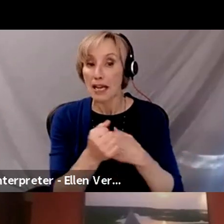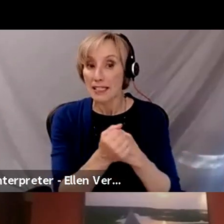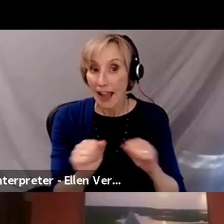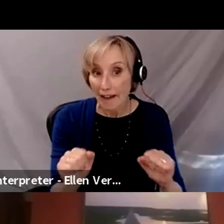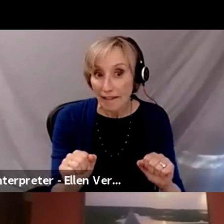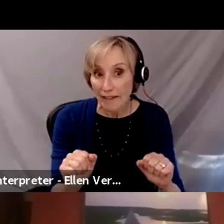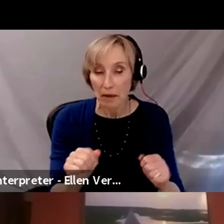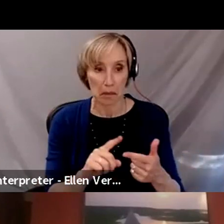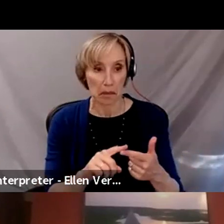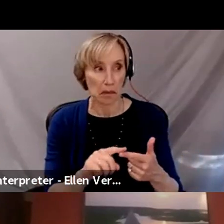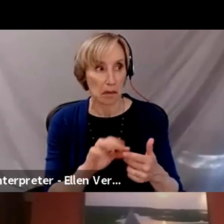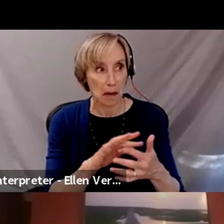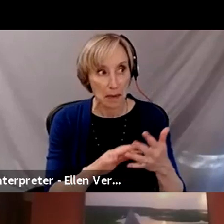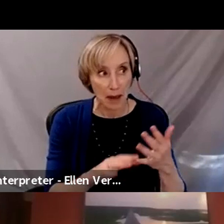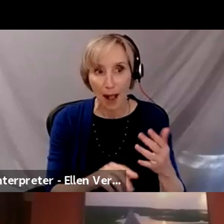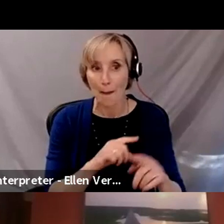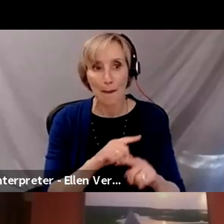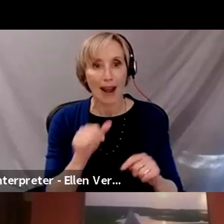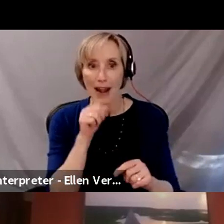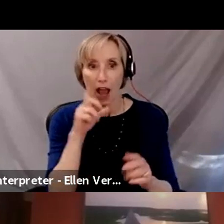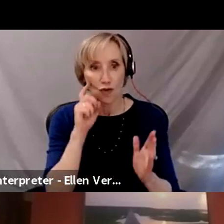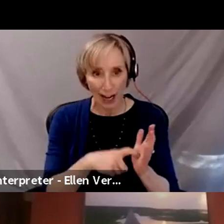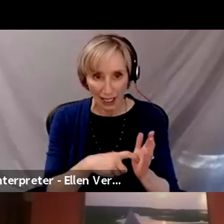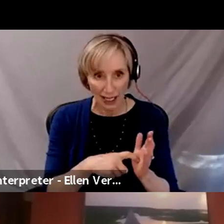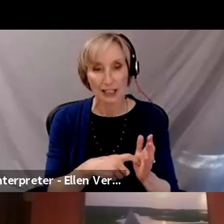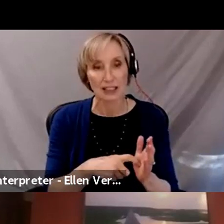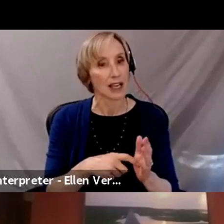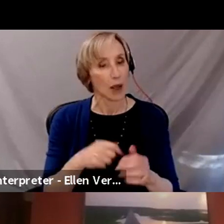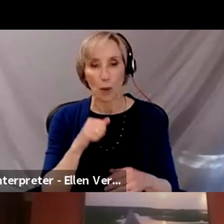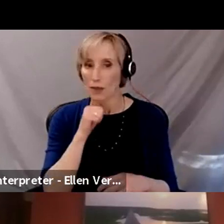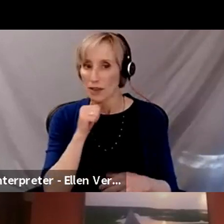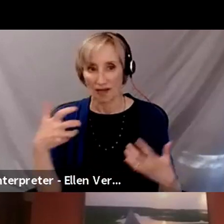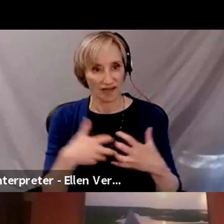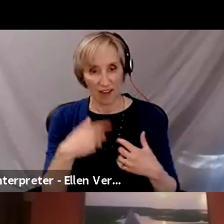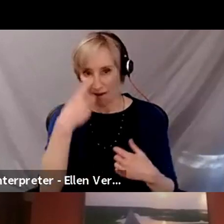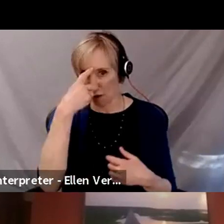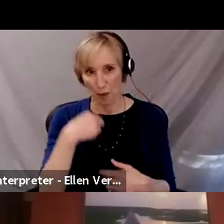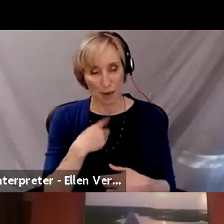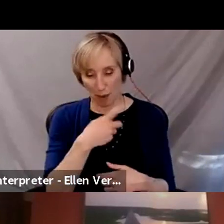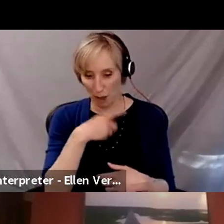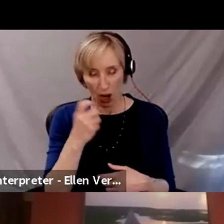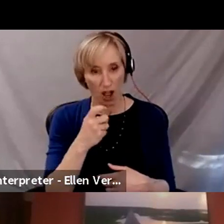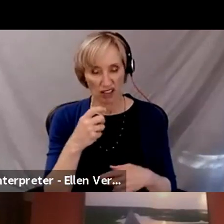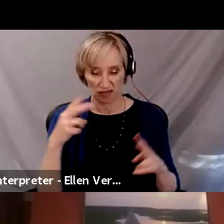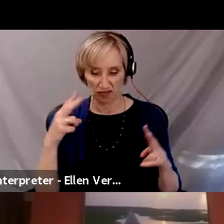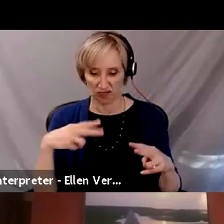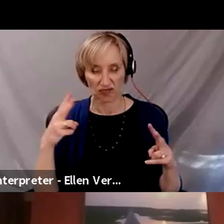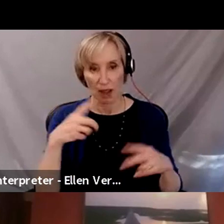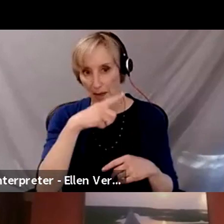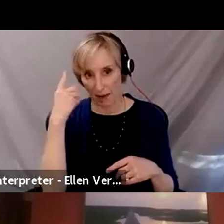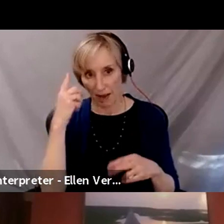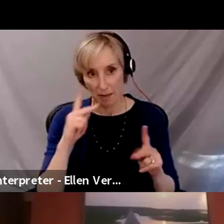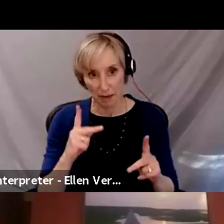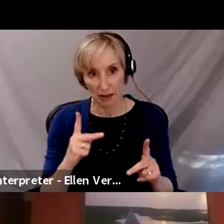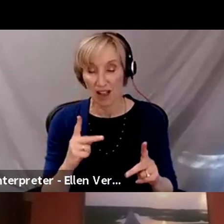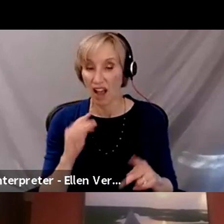all levels with that intersectional view, it's not really for everyone. So I think that's something that's definitely kept me from seeking